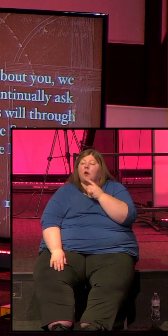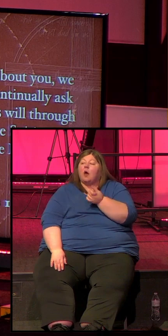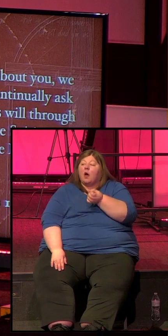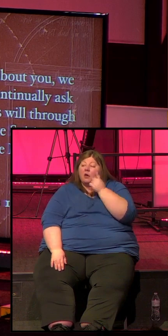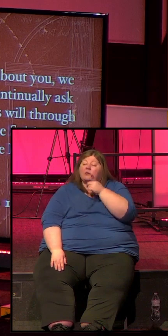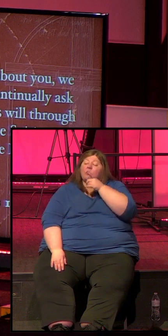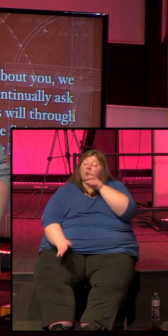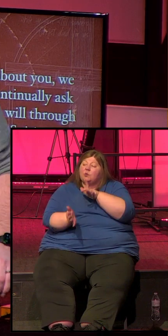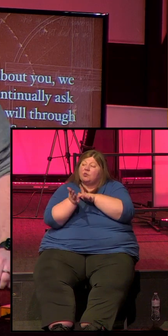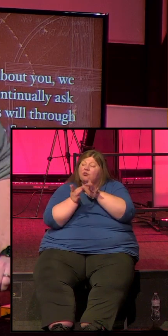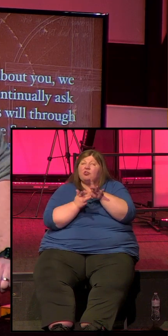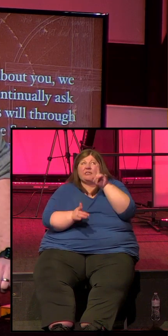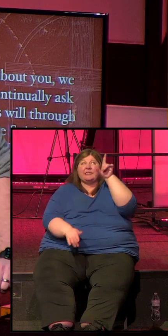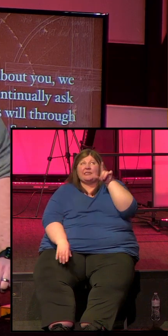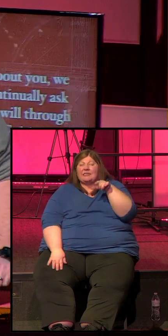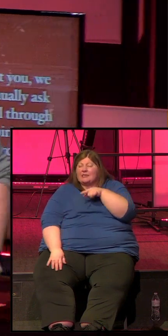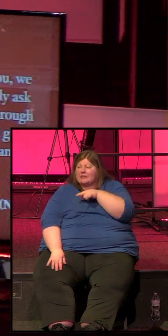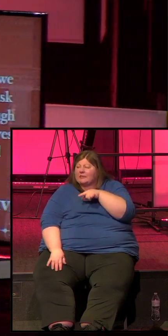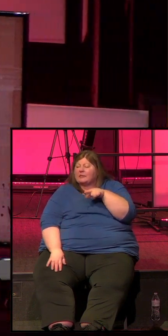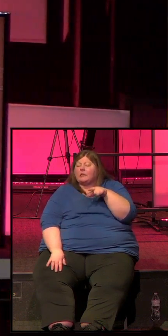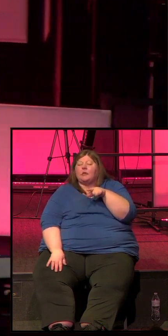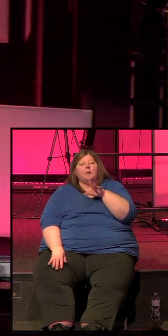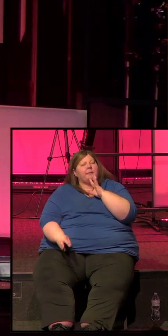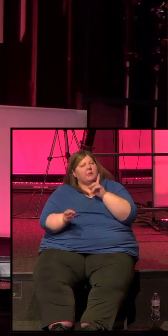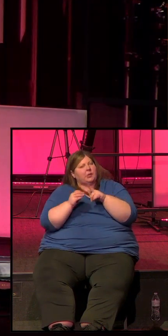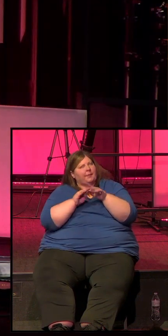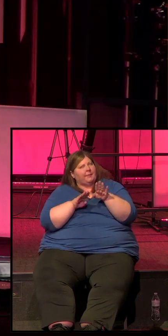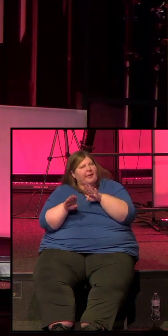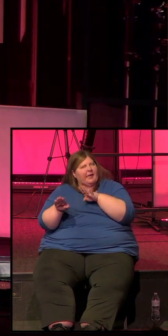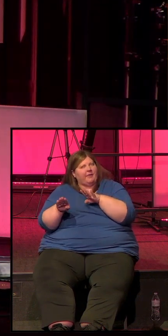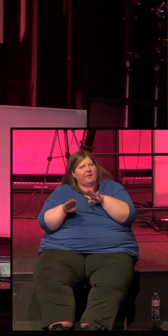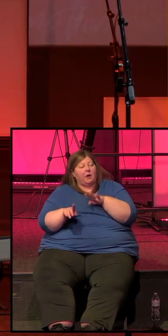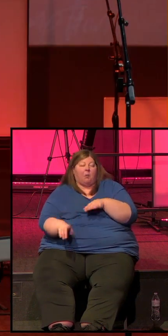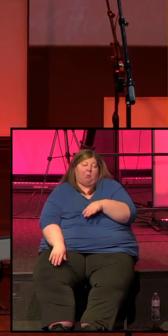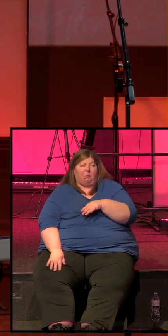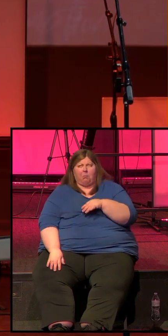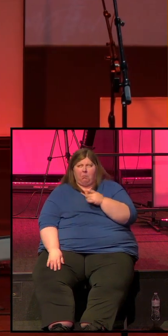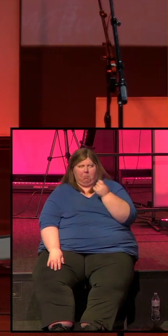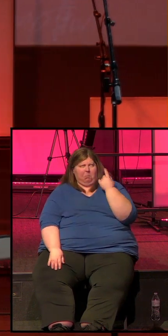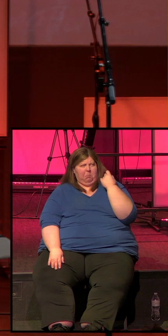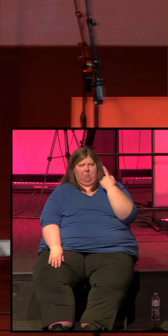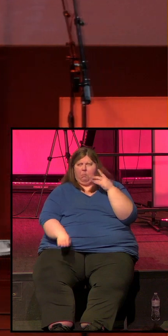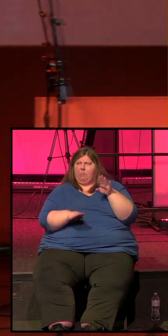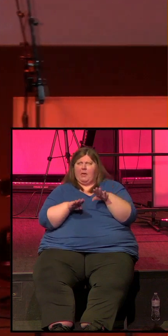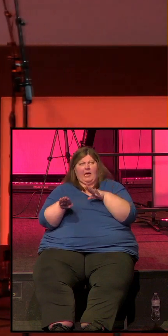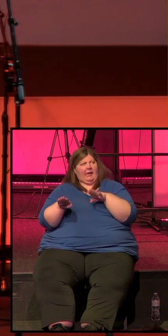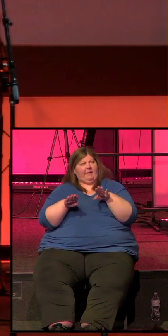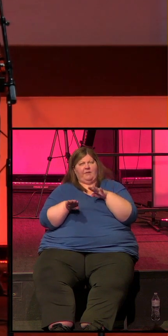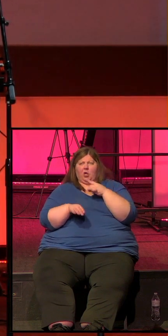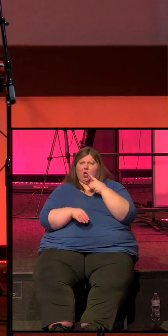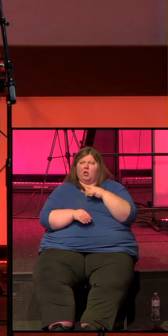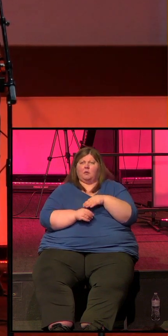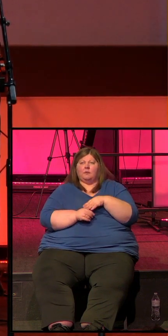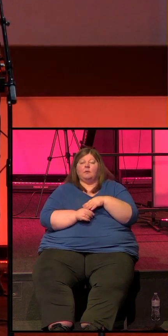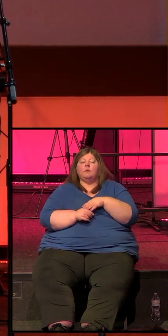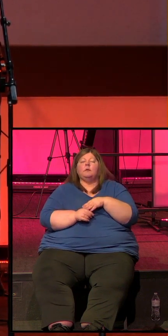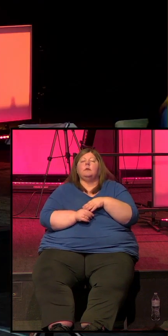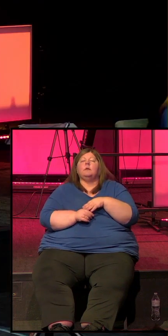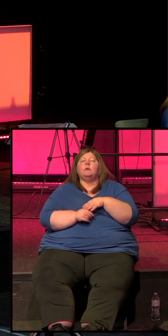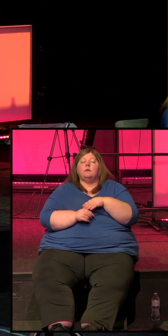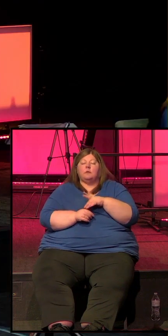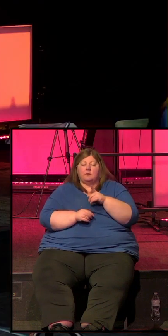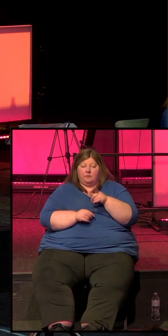Jesus really is. But he's talking about behavior, right? So we go, yeah, I understand. I understand the behavior piece, but then let's keep reading.